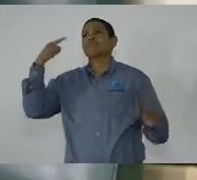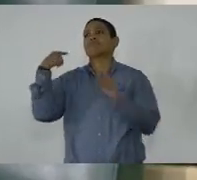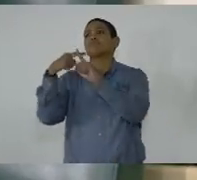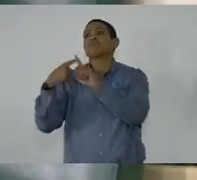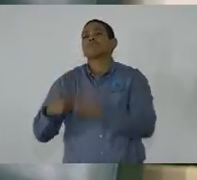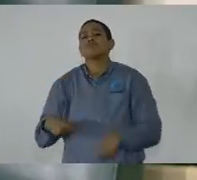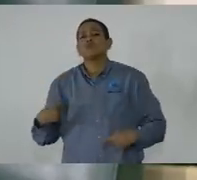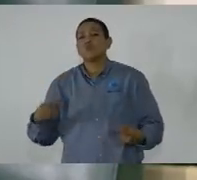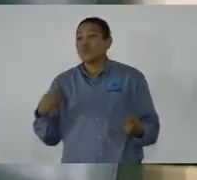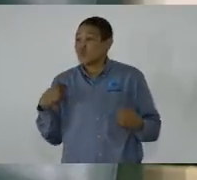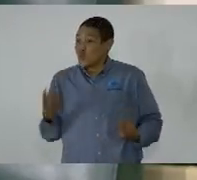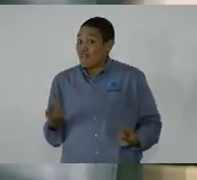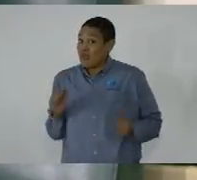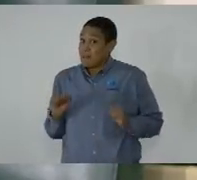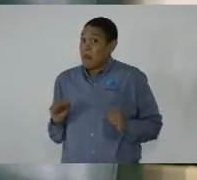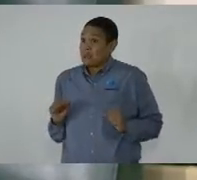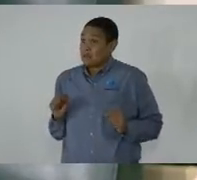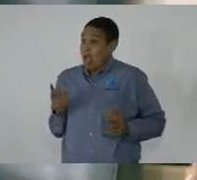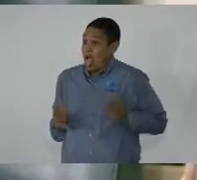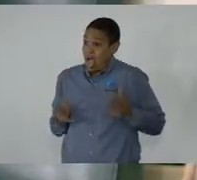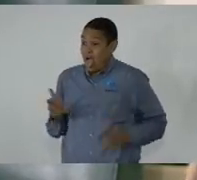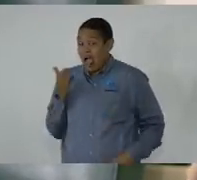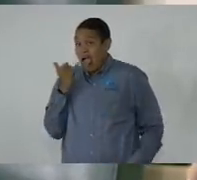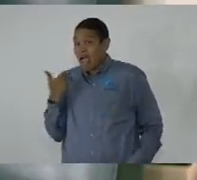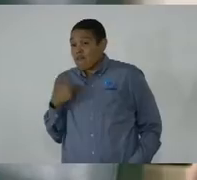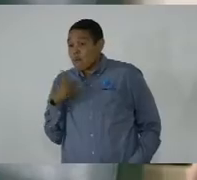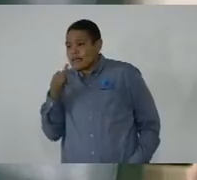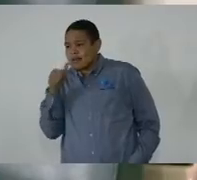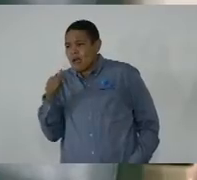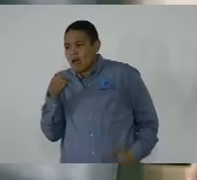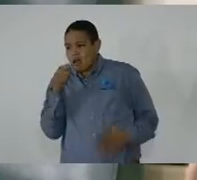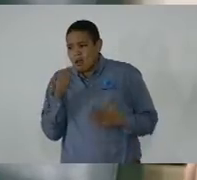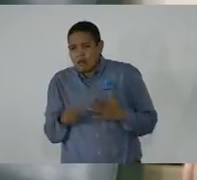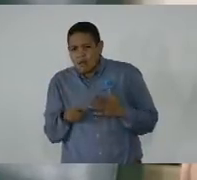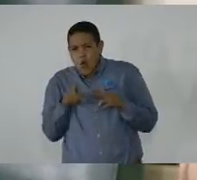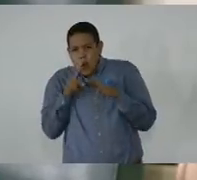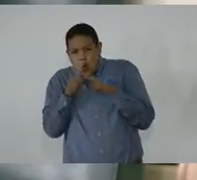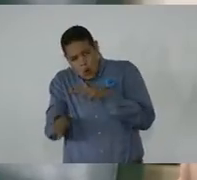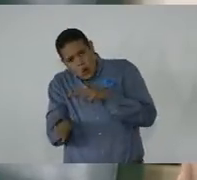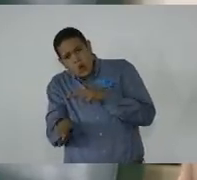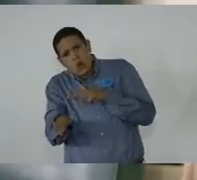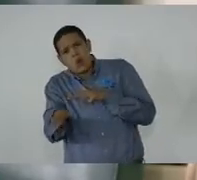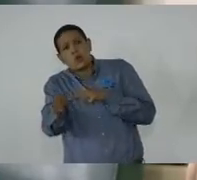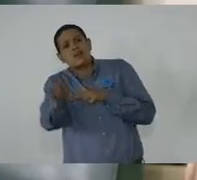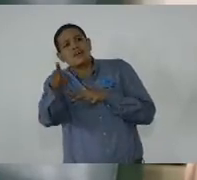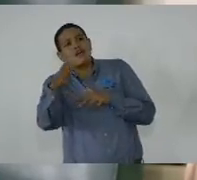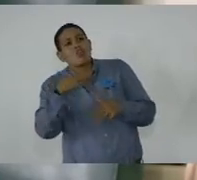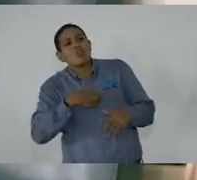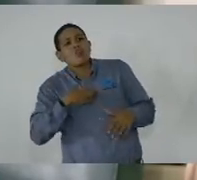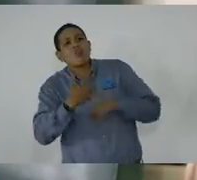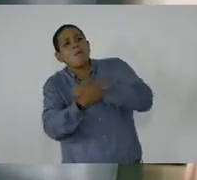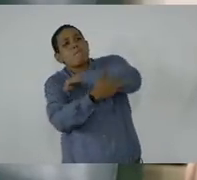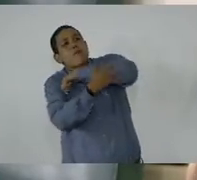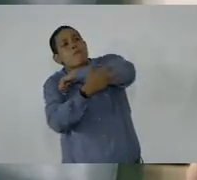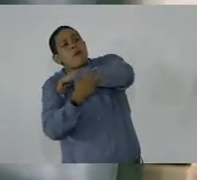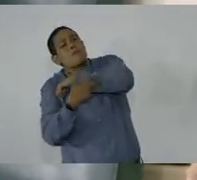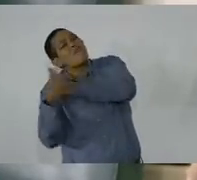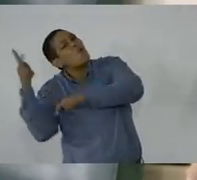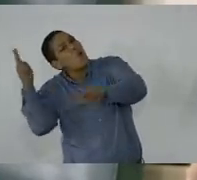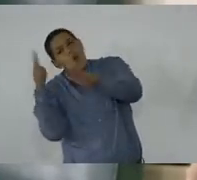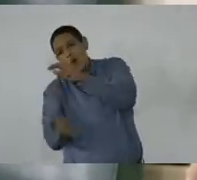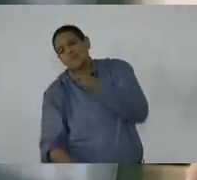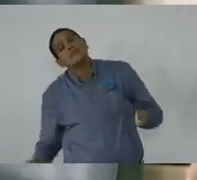peril or in peril if we do not cauterize the scourge of predator larceny.